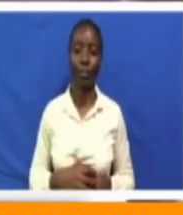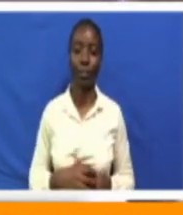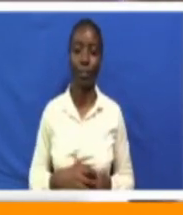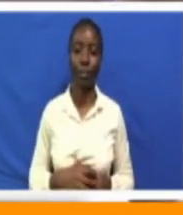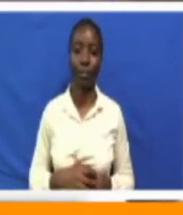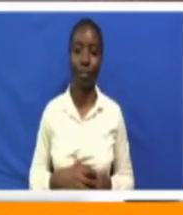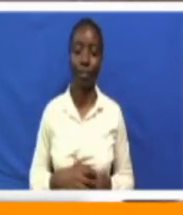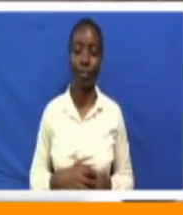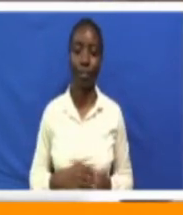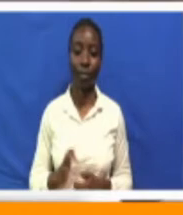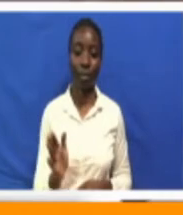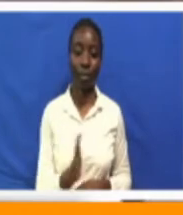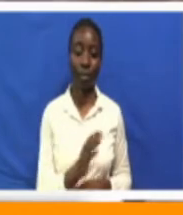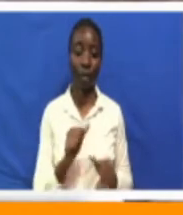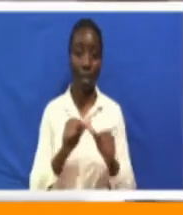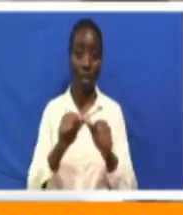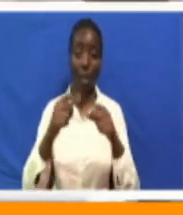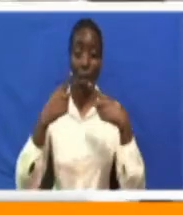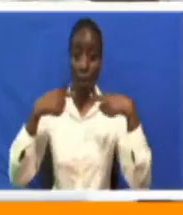foreign